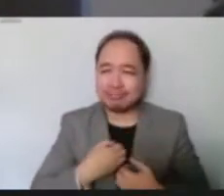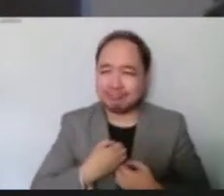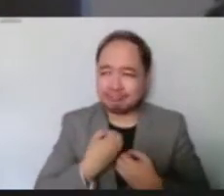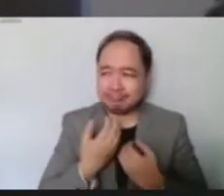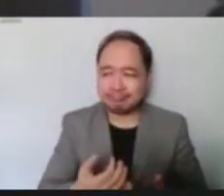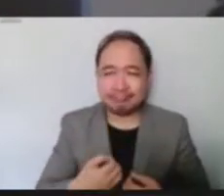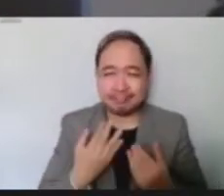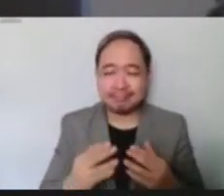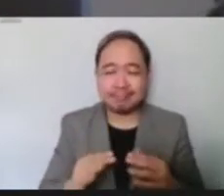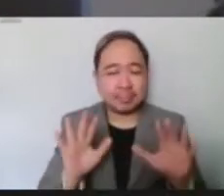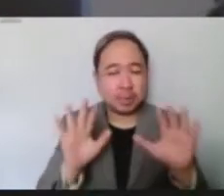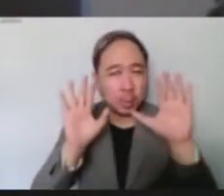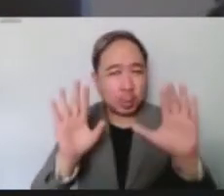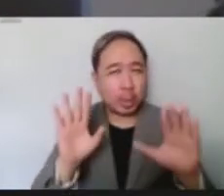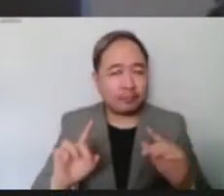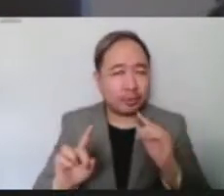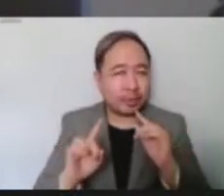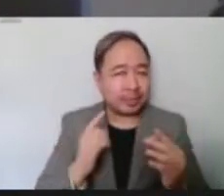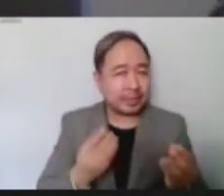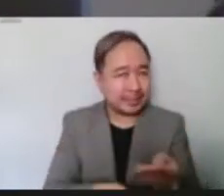for an excellent session